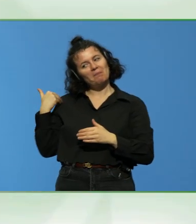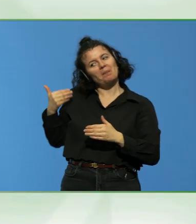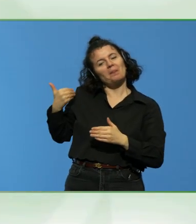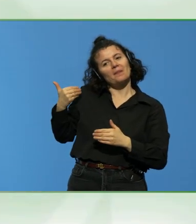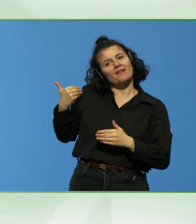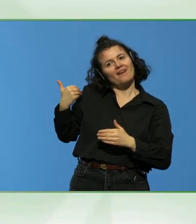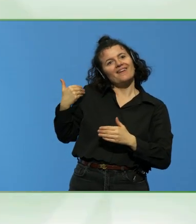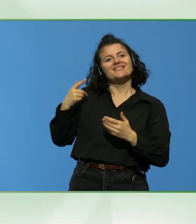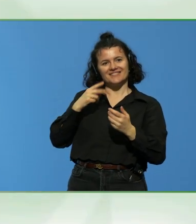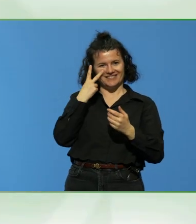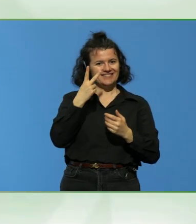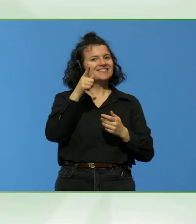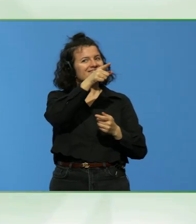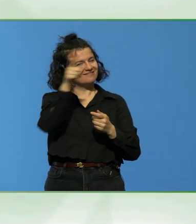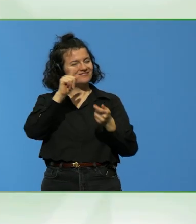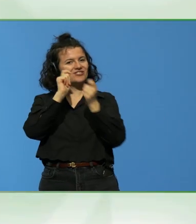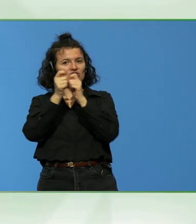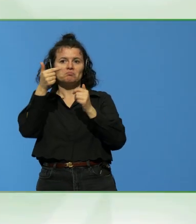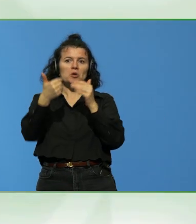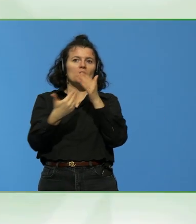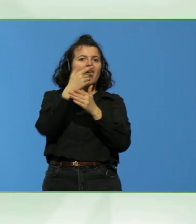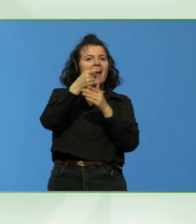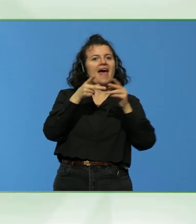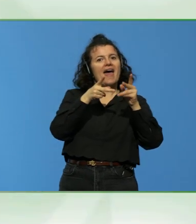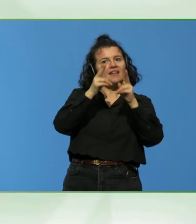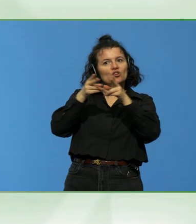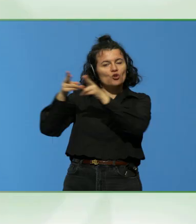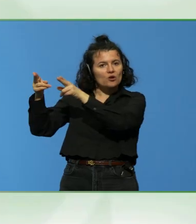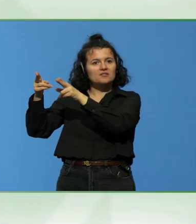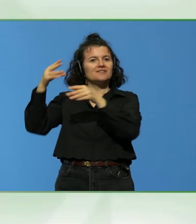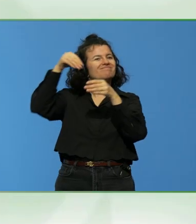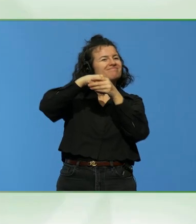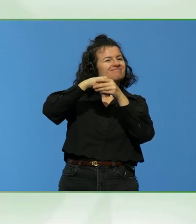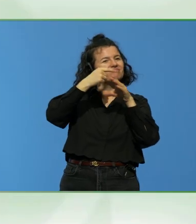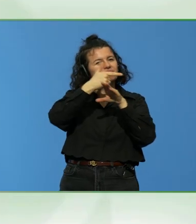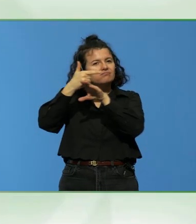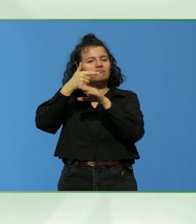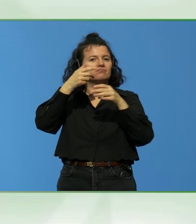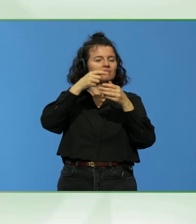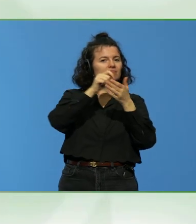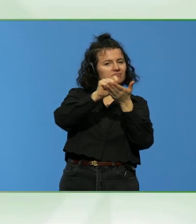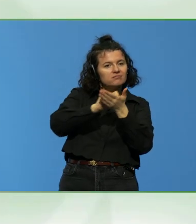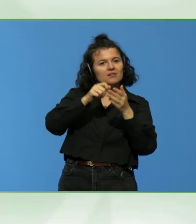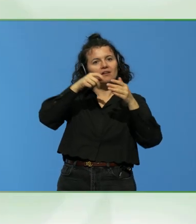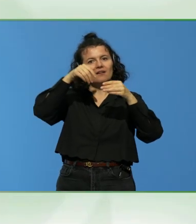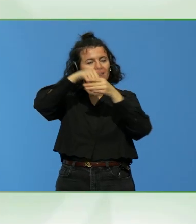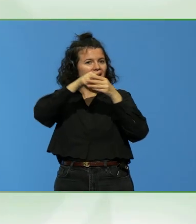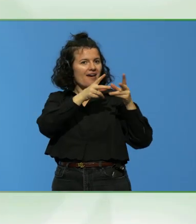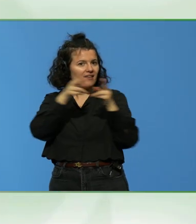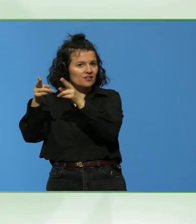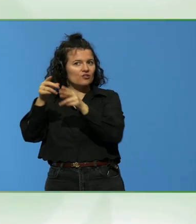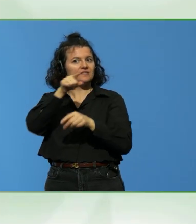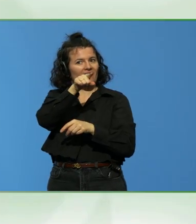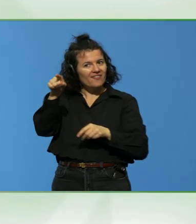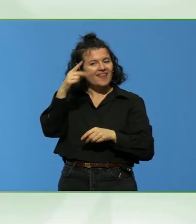of editors with a new view of on the reality and inclusion, and that's very